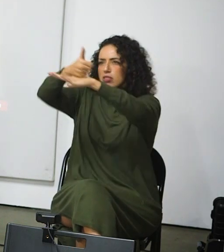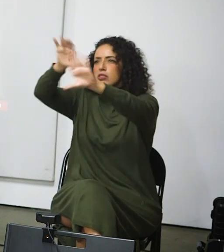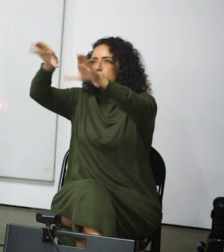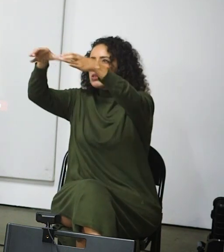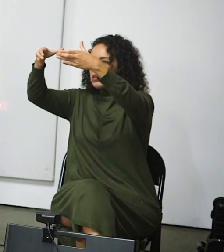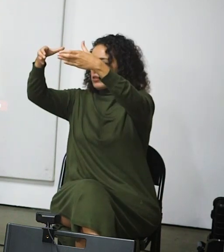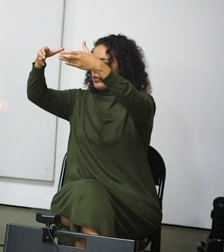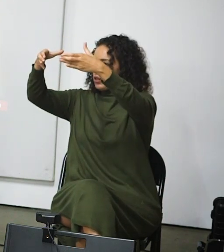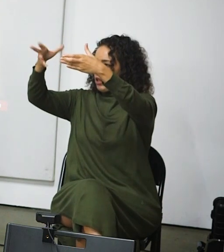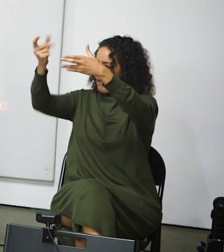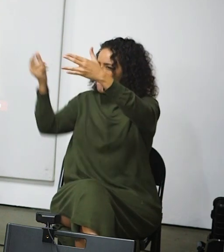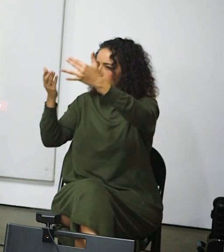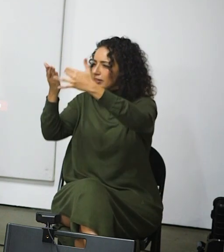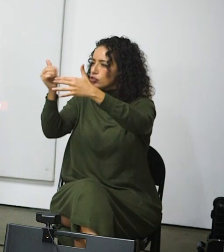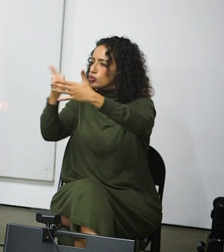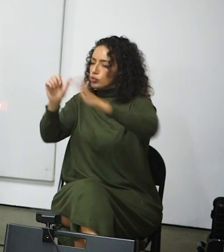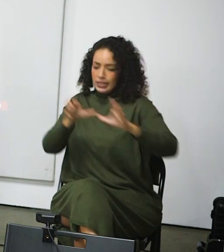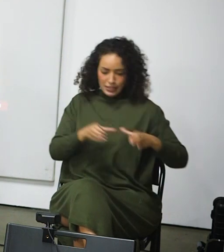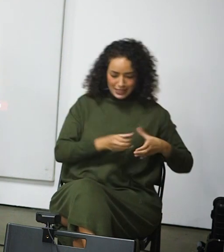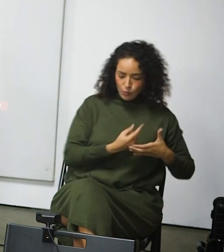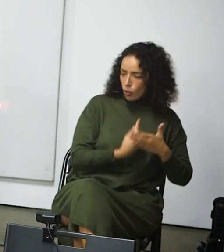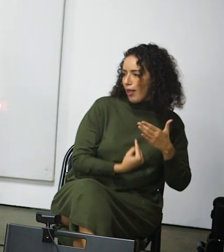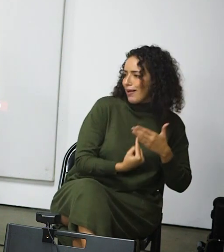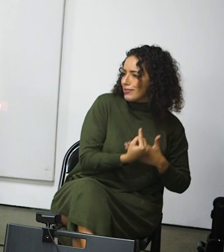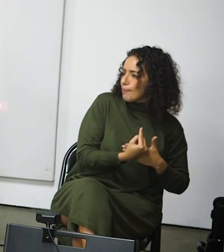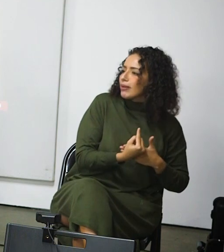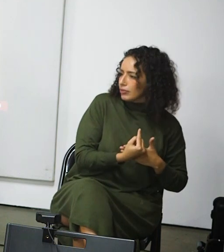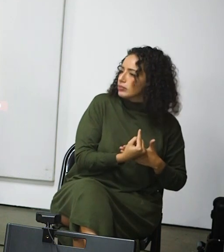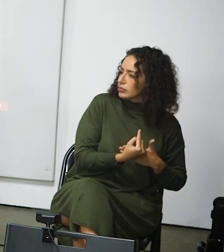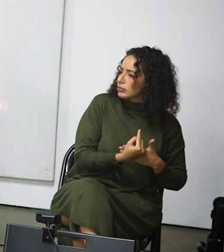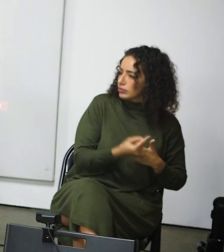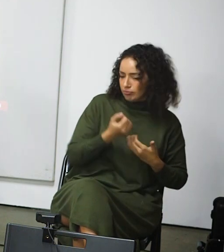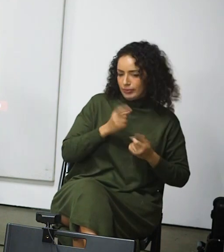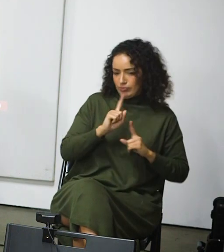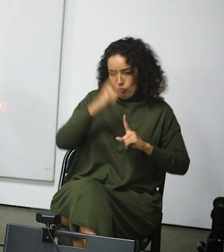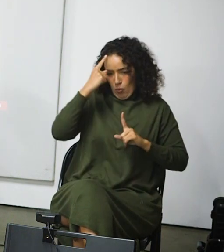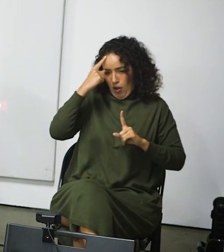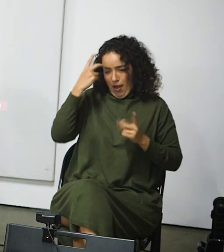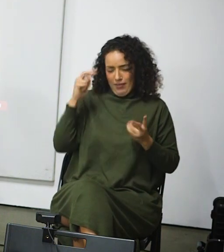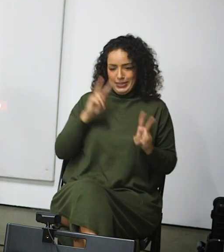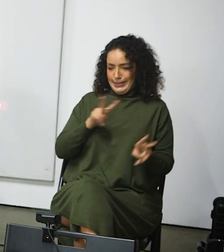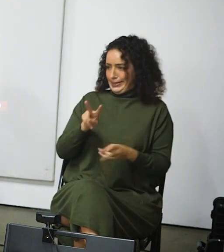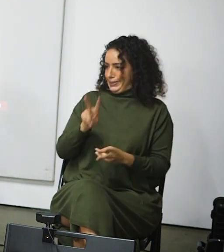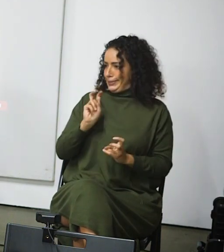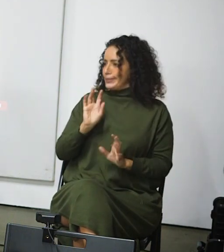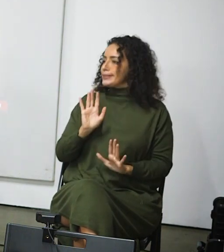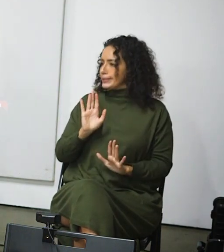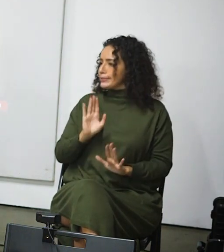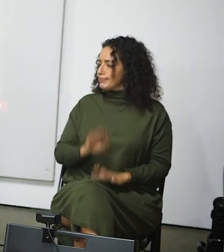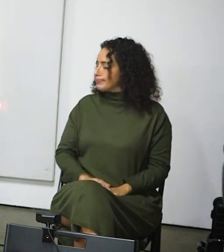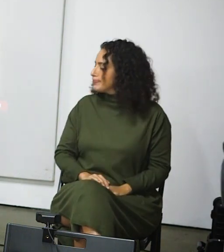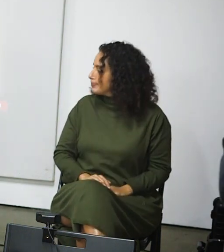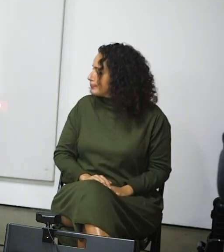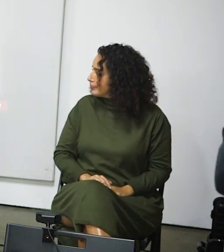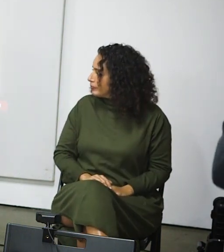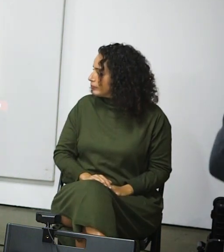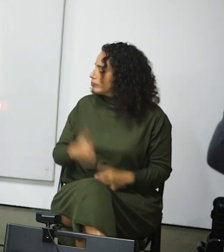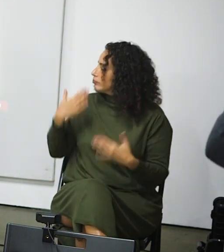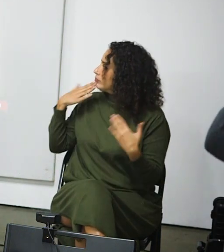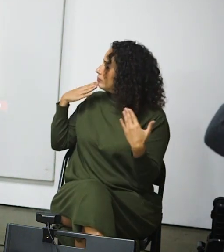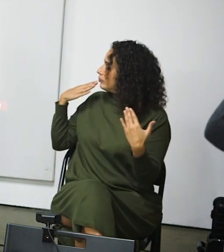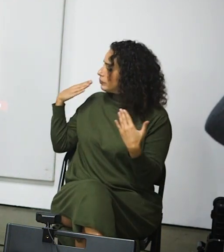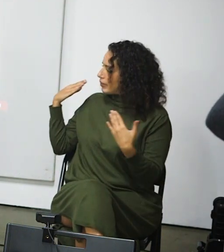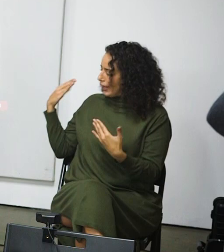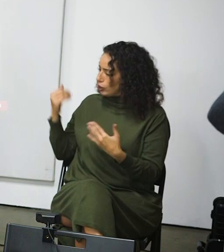smaller ones, in my experience. Thank you, Sport. That's a really interesting reflection, and I do think